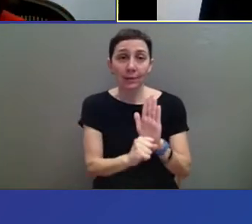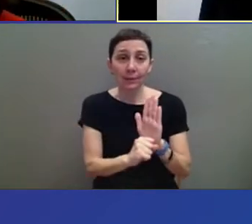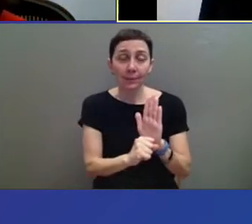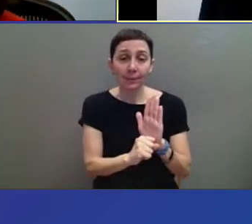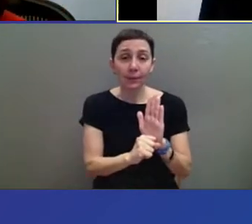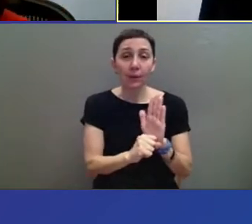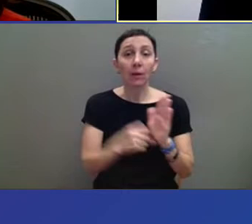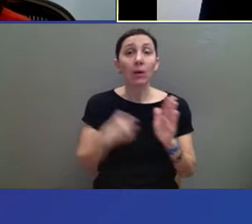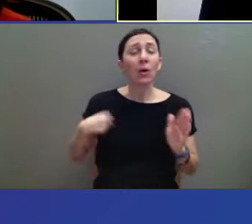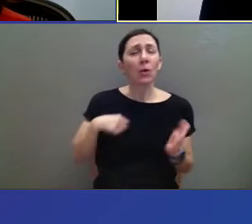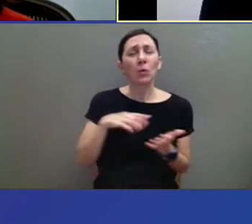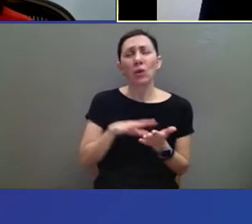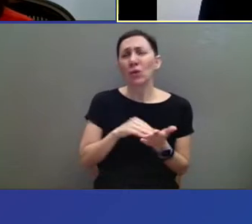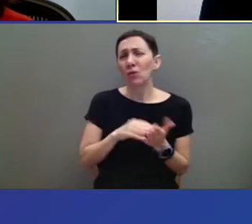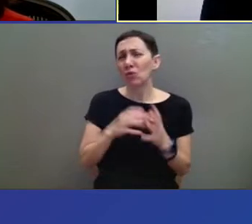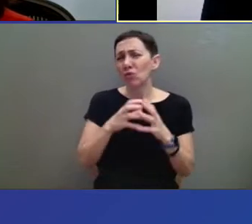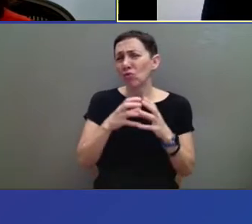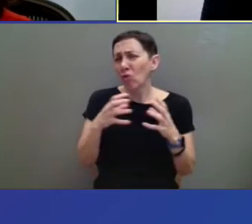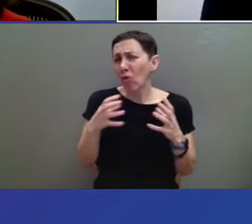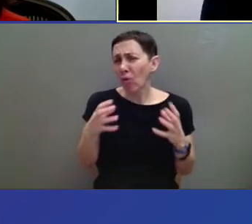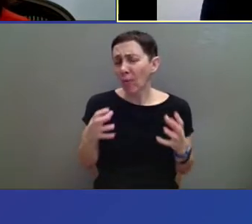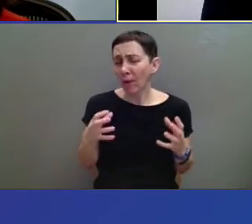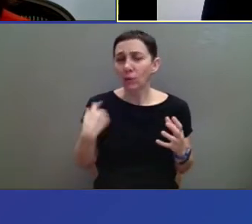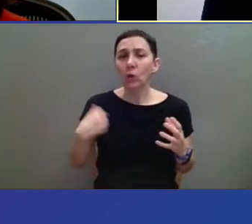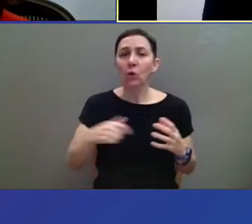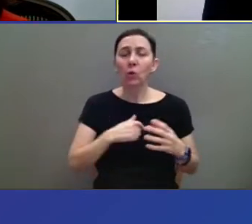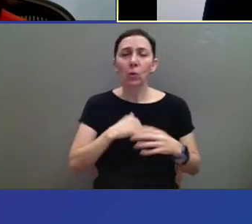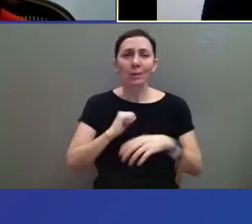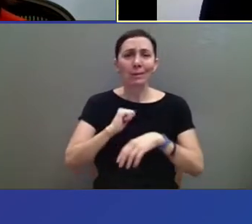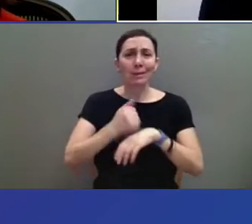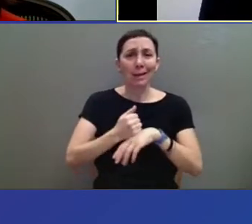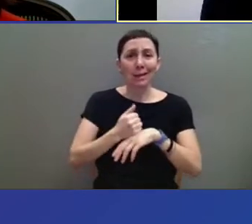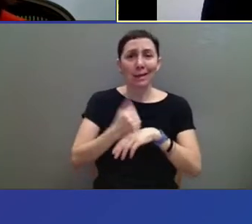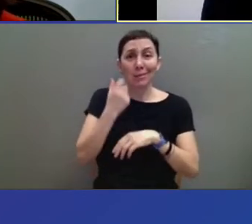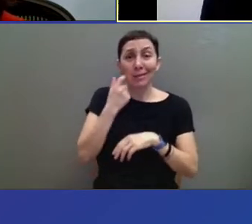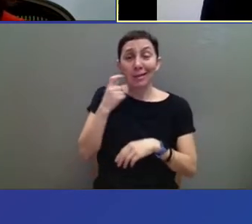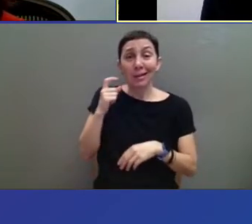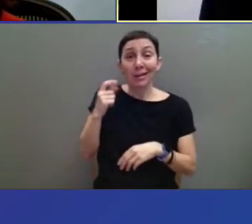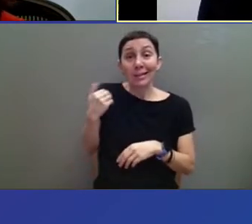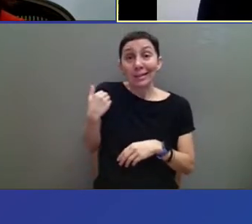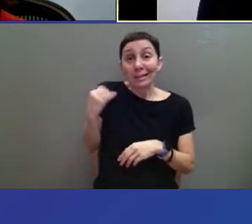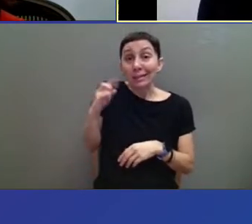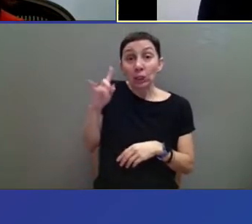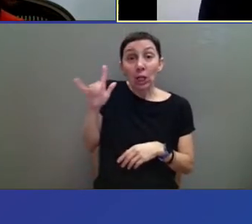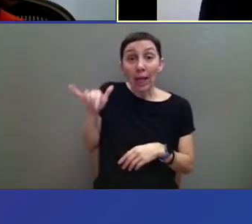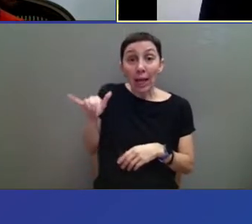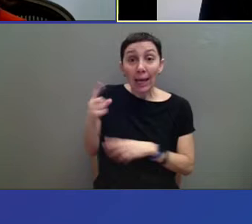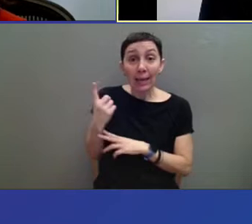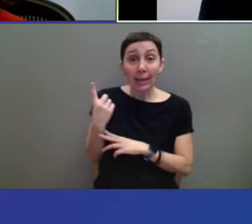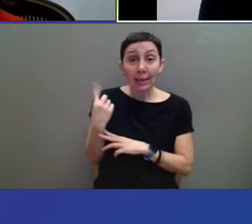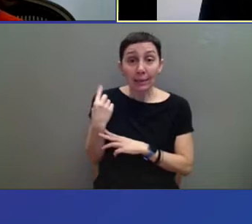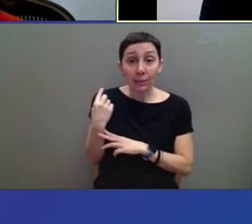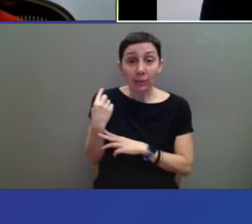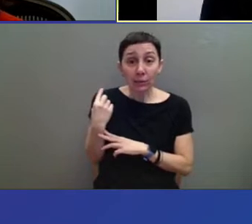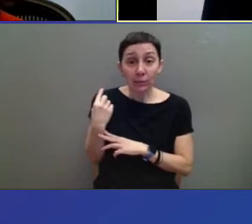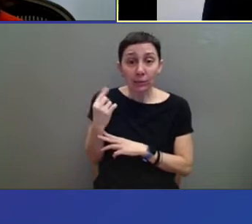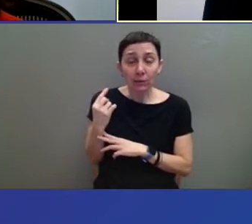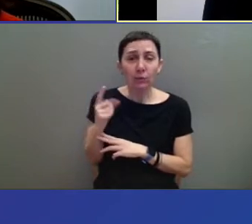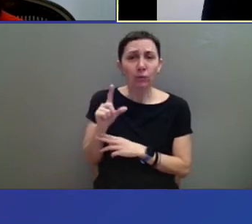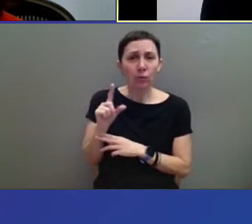we've really learned so much already. So we were set up in July, like this past July, July